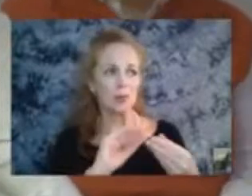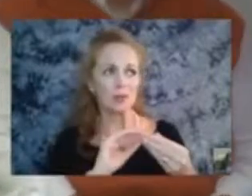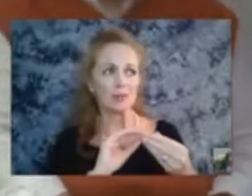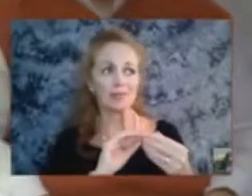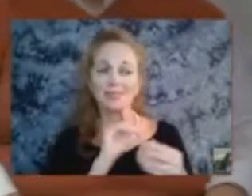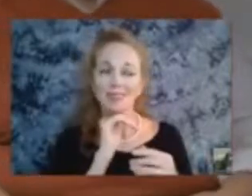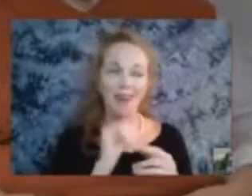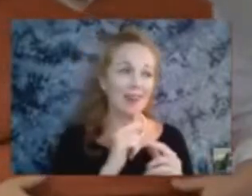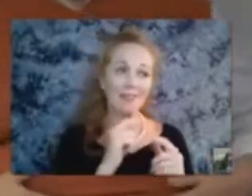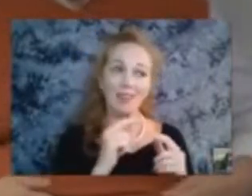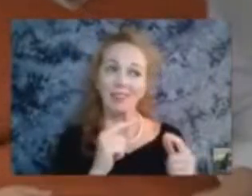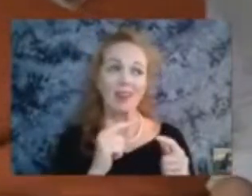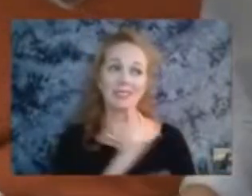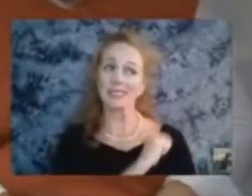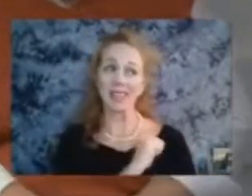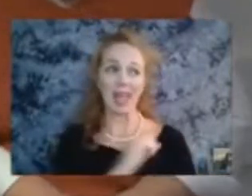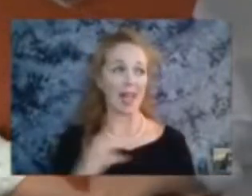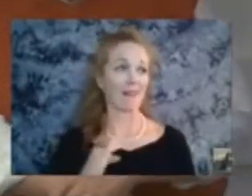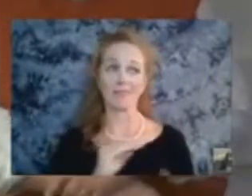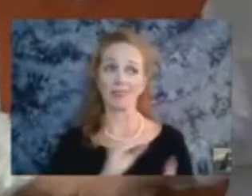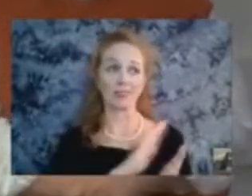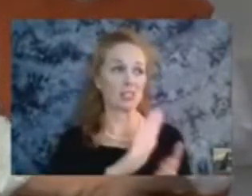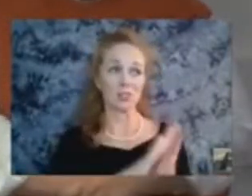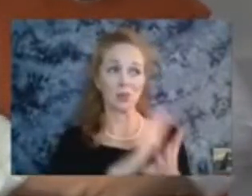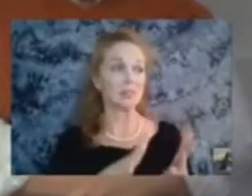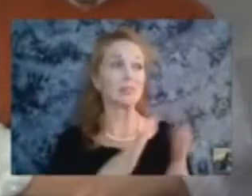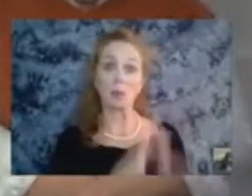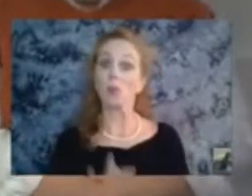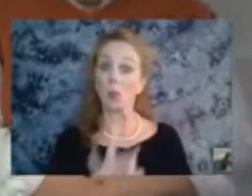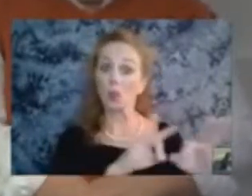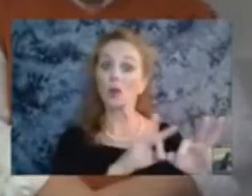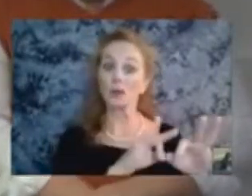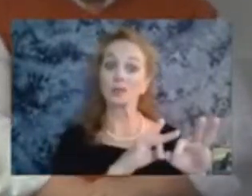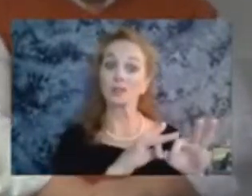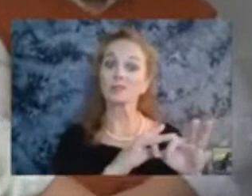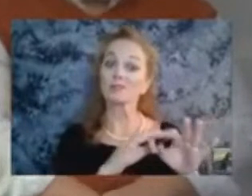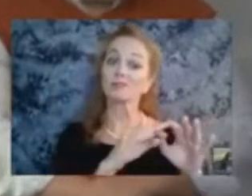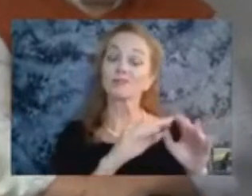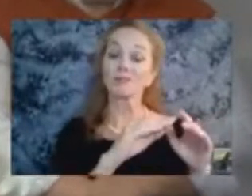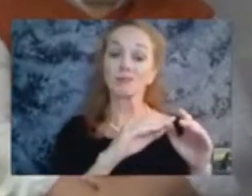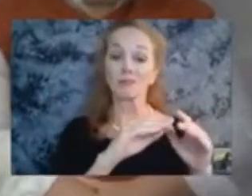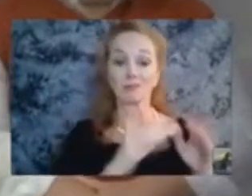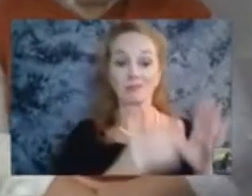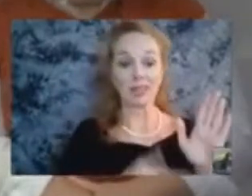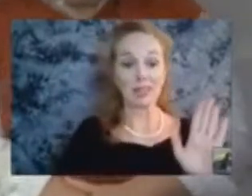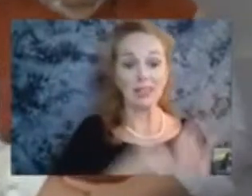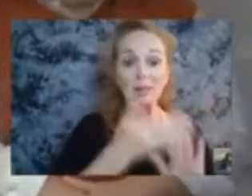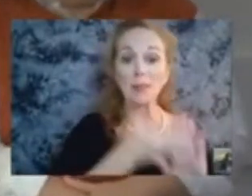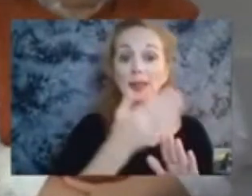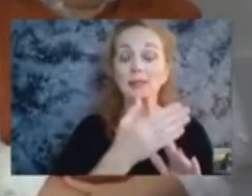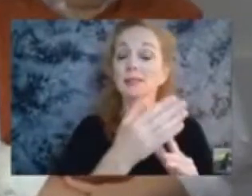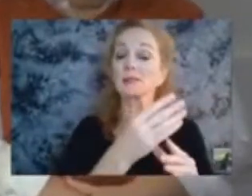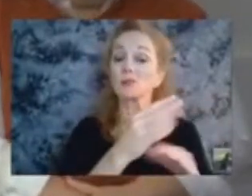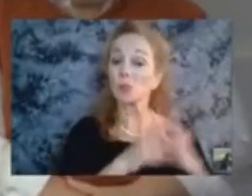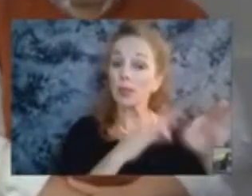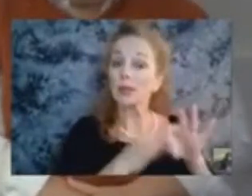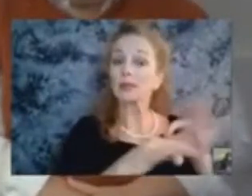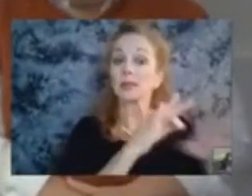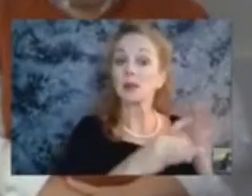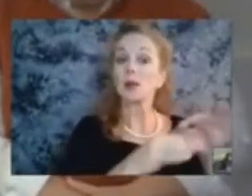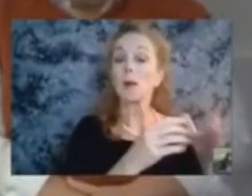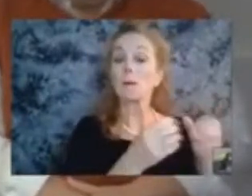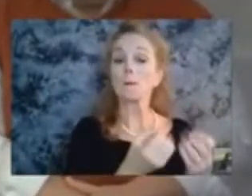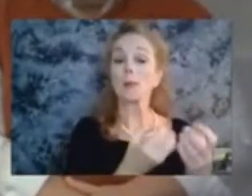and this is going to be critical to getting this replenishing, keeping things going in the school. Many schools may only have